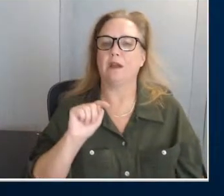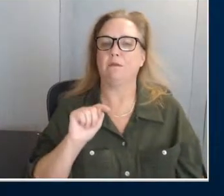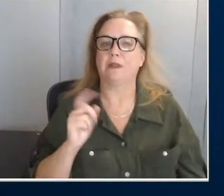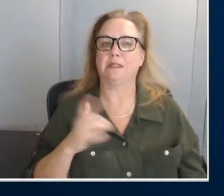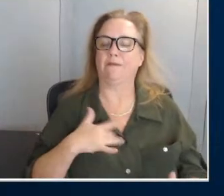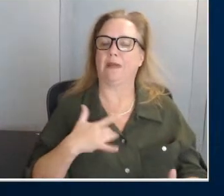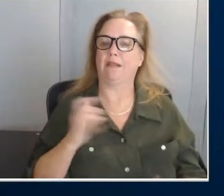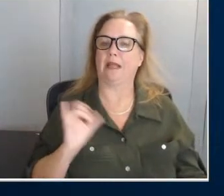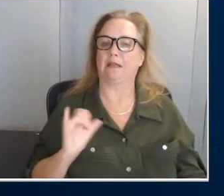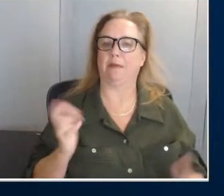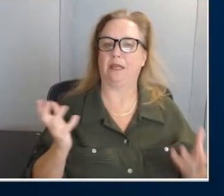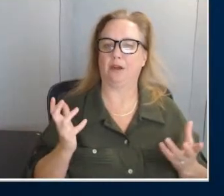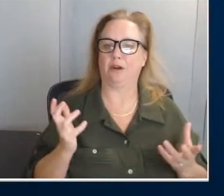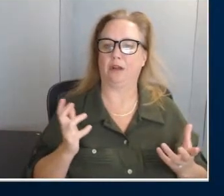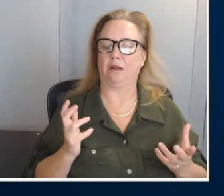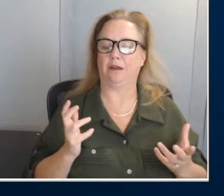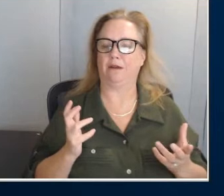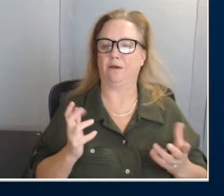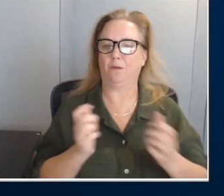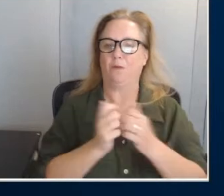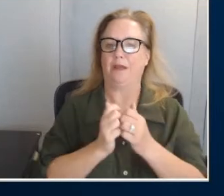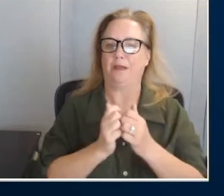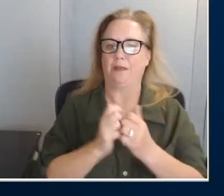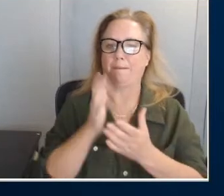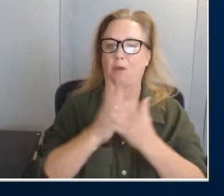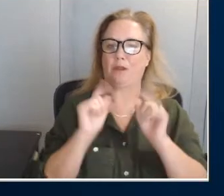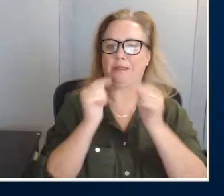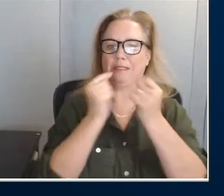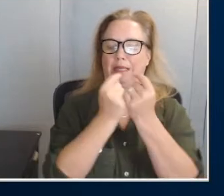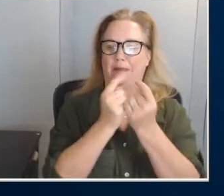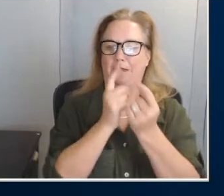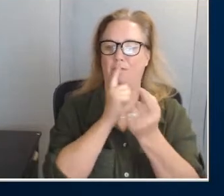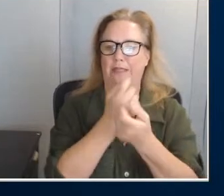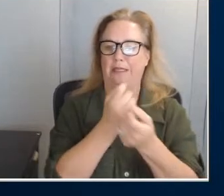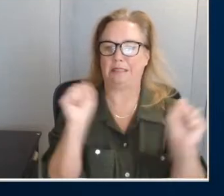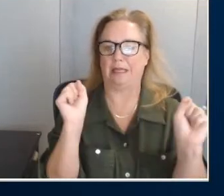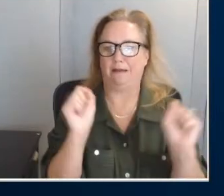and be on the air with part of the team that really saved you?